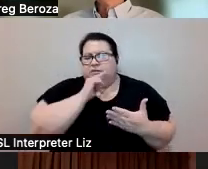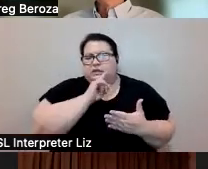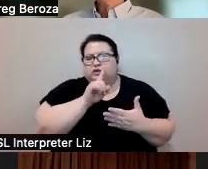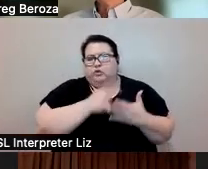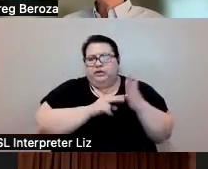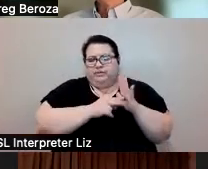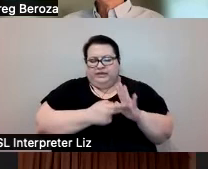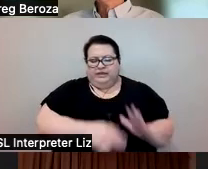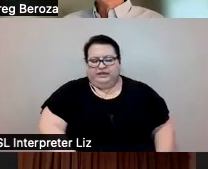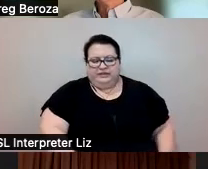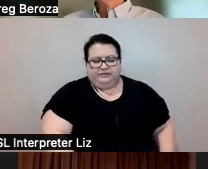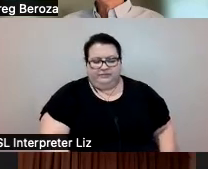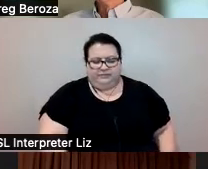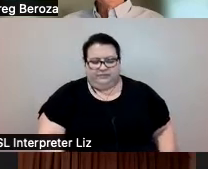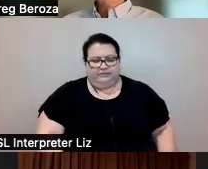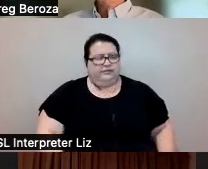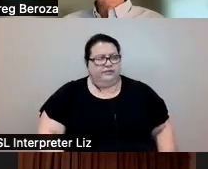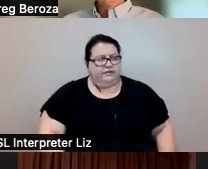for. And